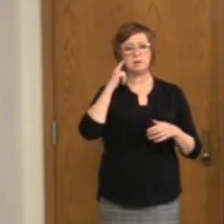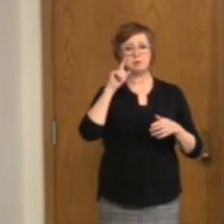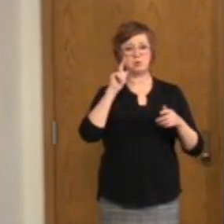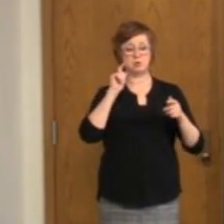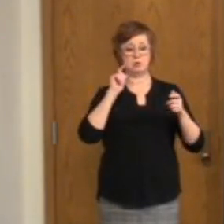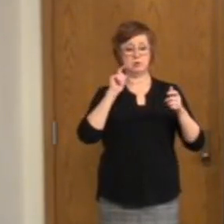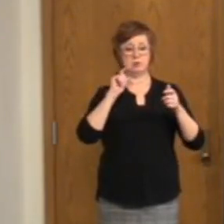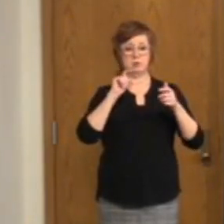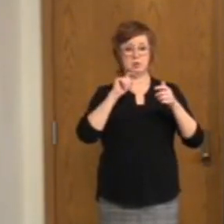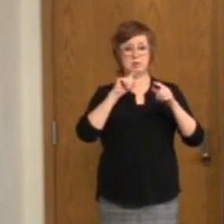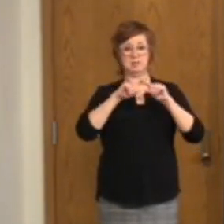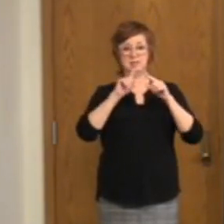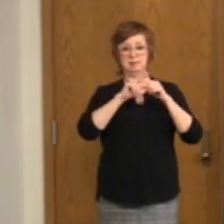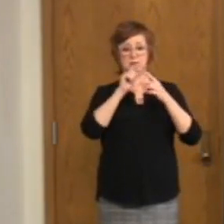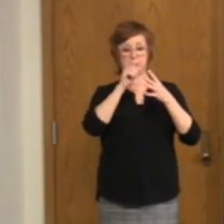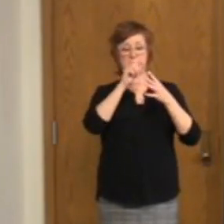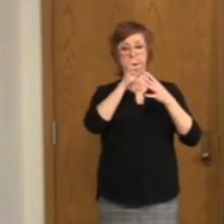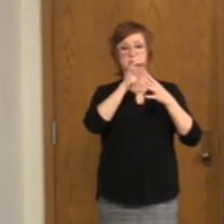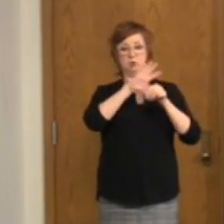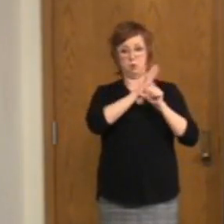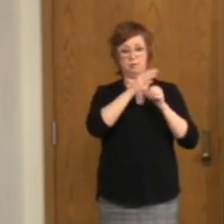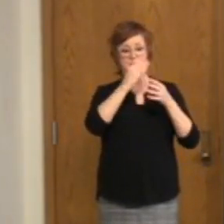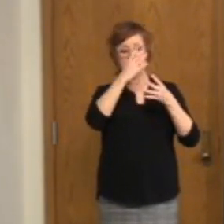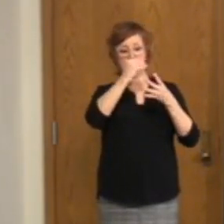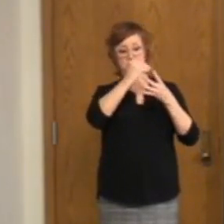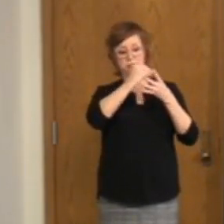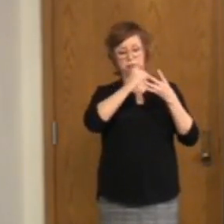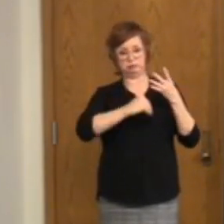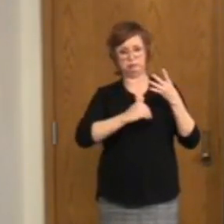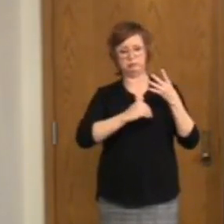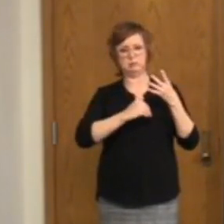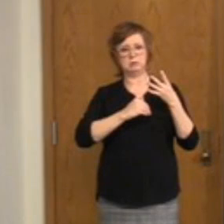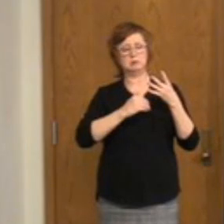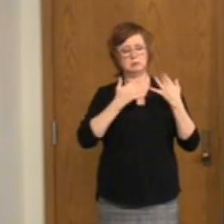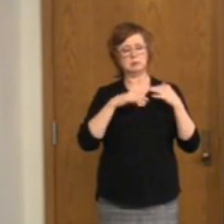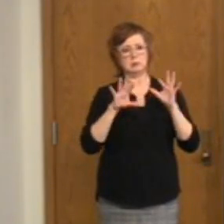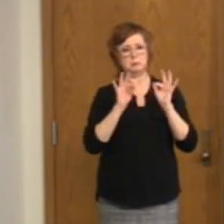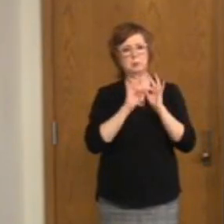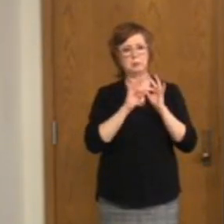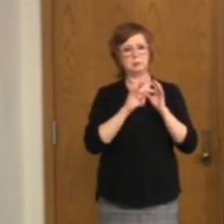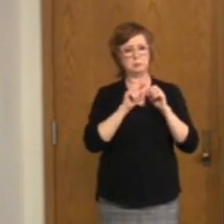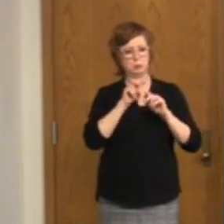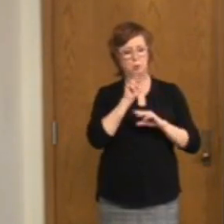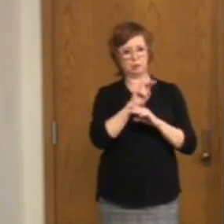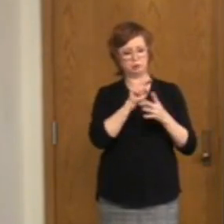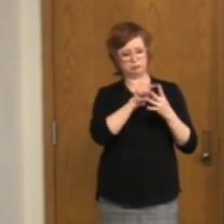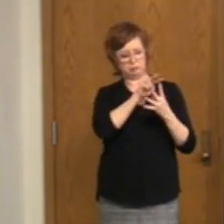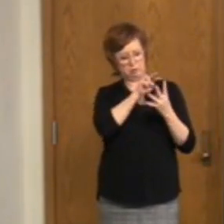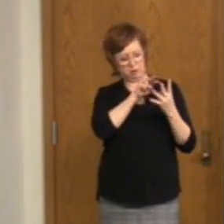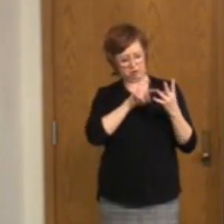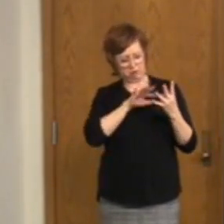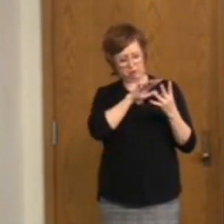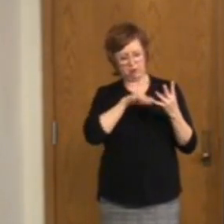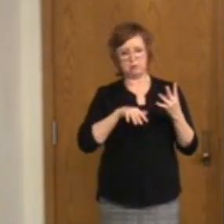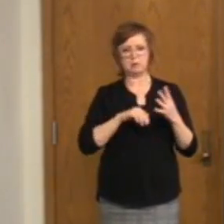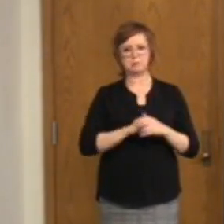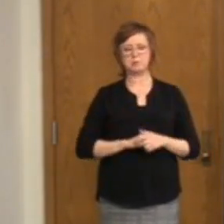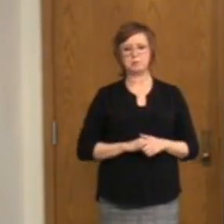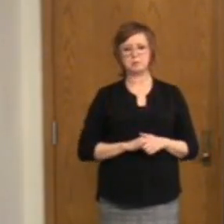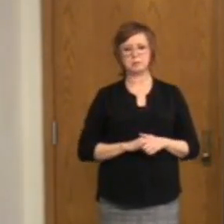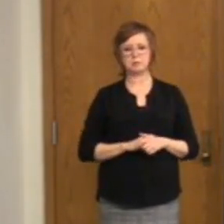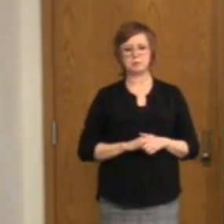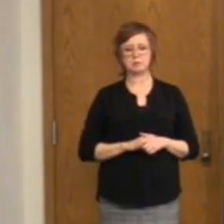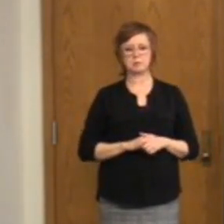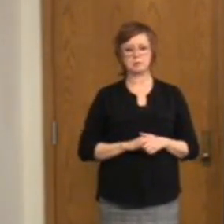delayed lifting some of the public health measures that are in place, is to keep the infection rate, if there are variants, and there are variants that are present